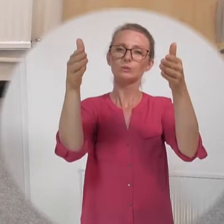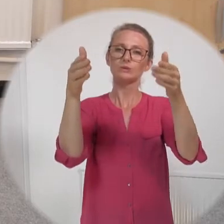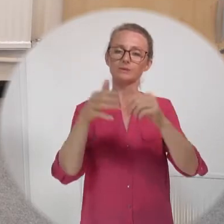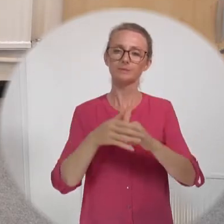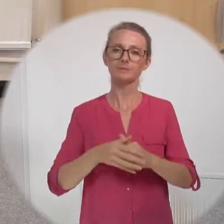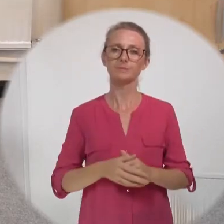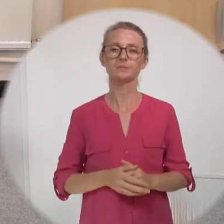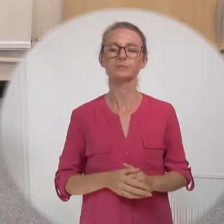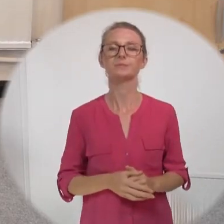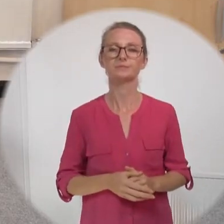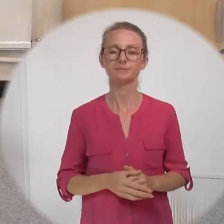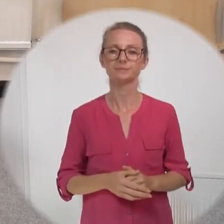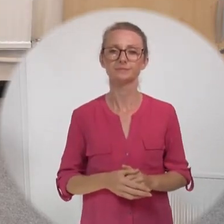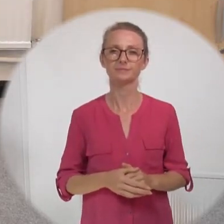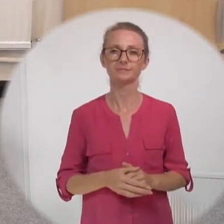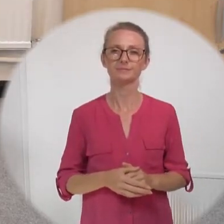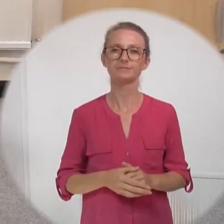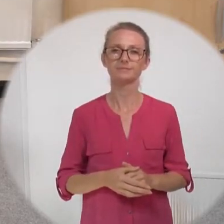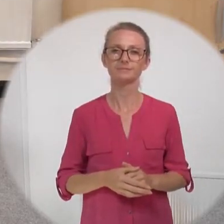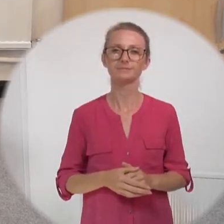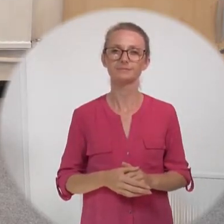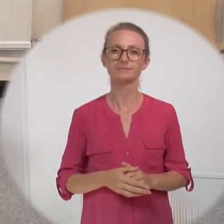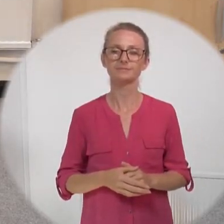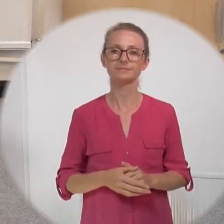traditionally, the